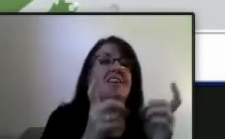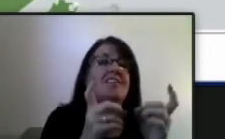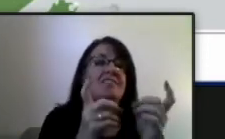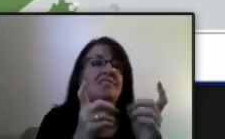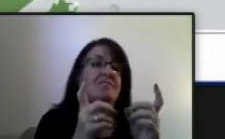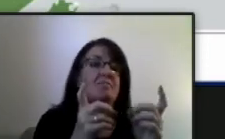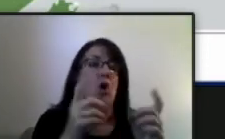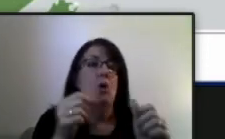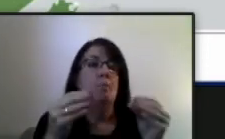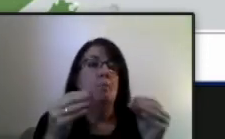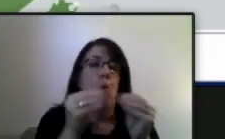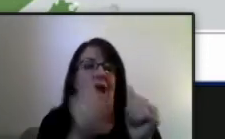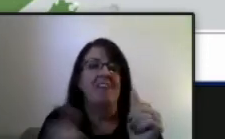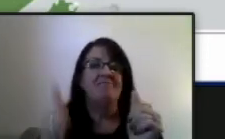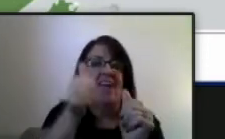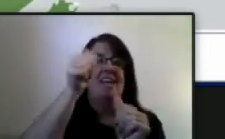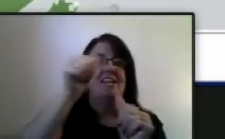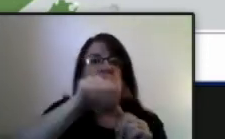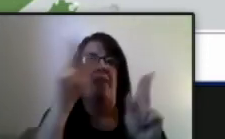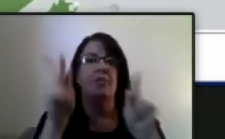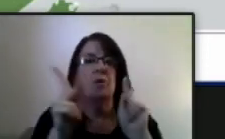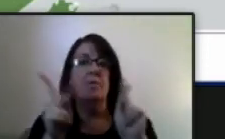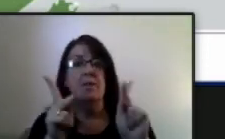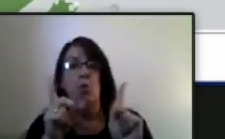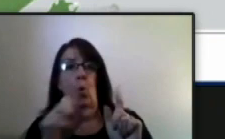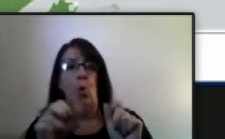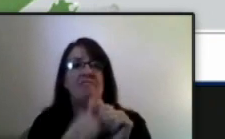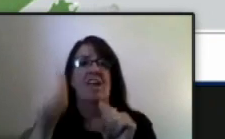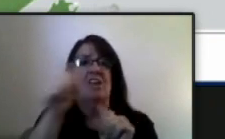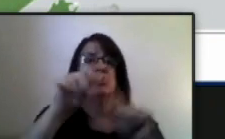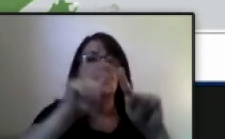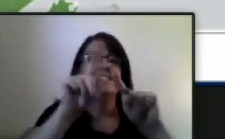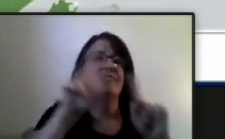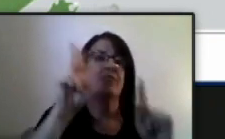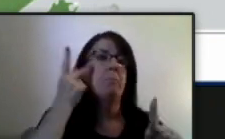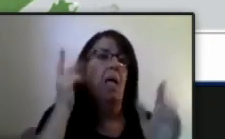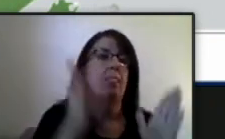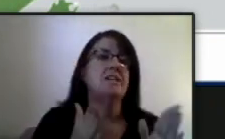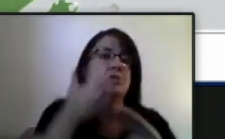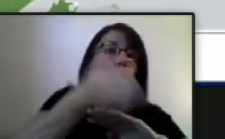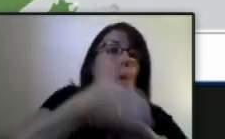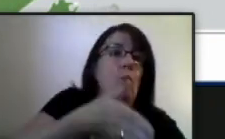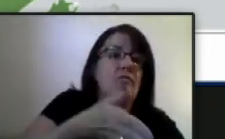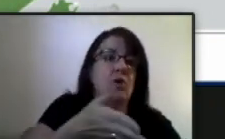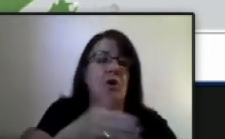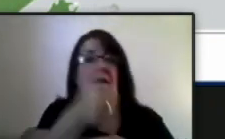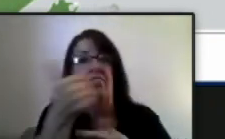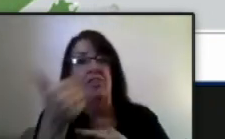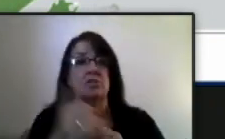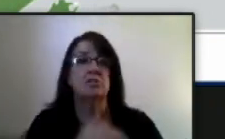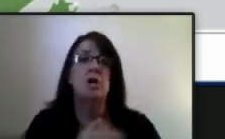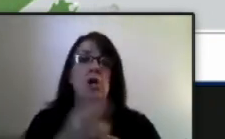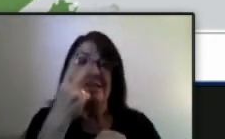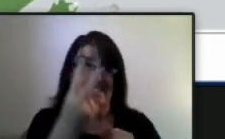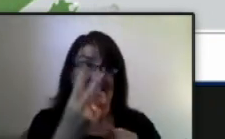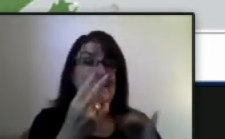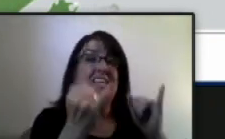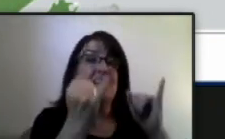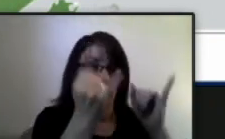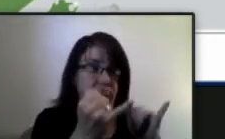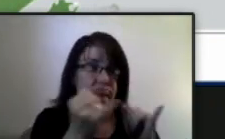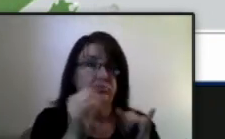party over the other, or give advantage to certain politicians over others. As you can see by Detroit's